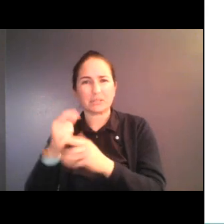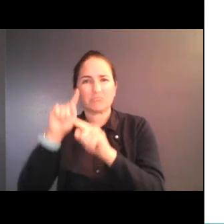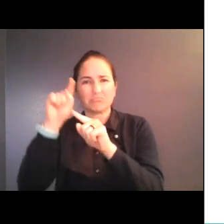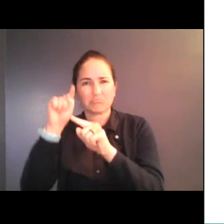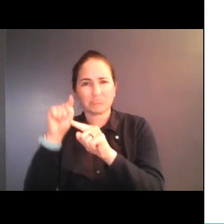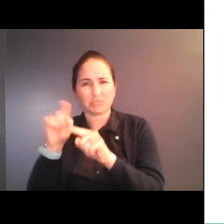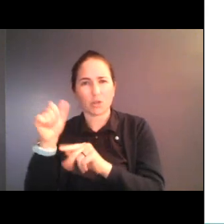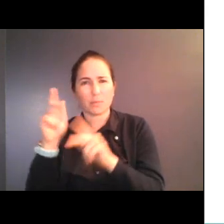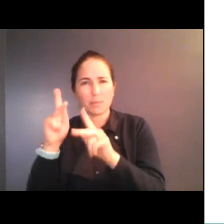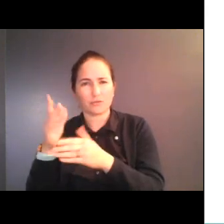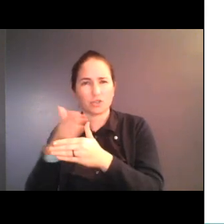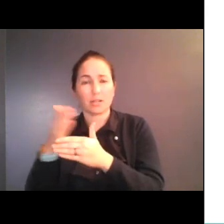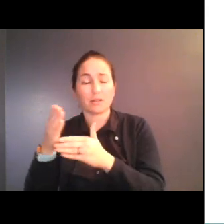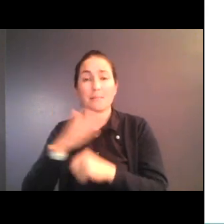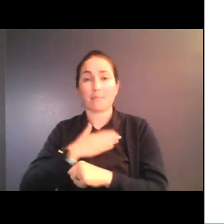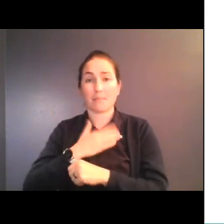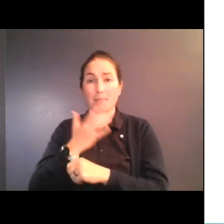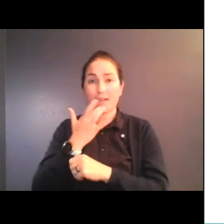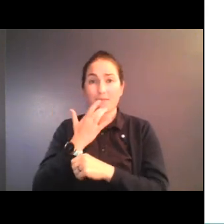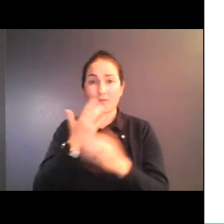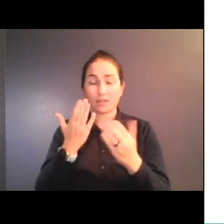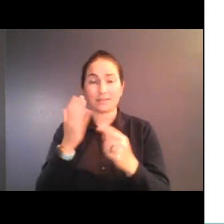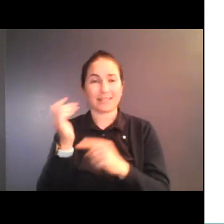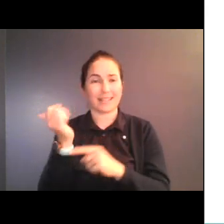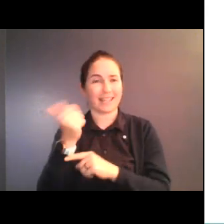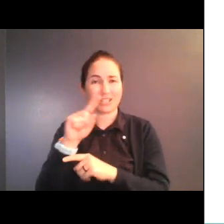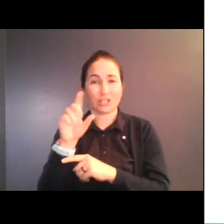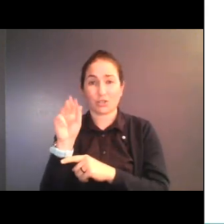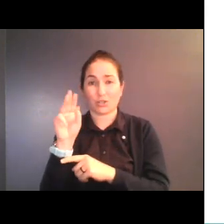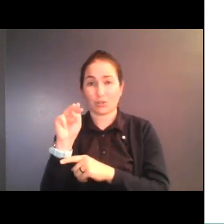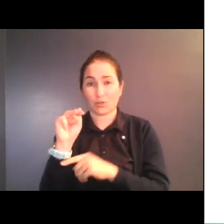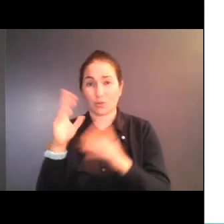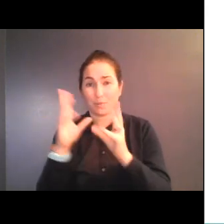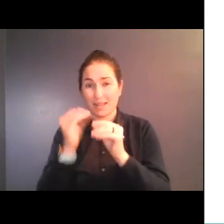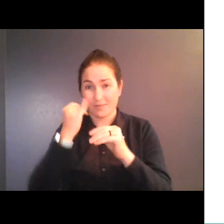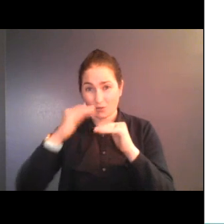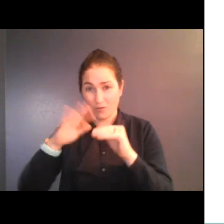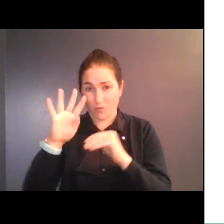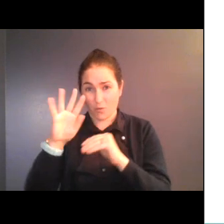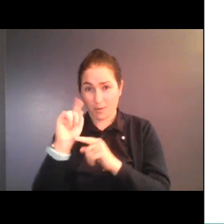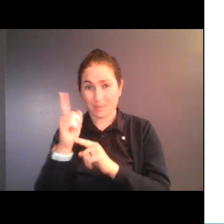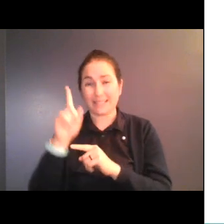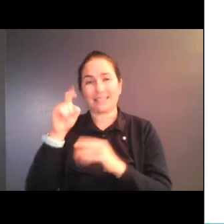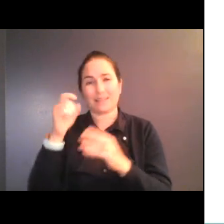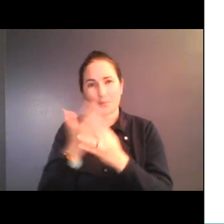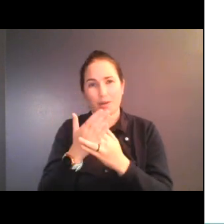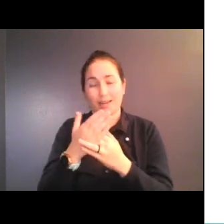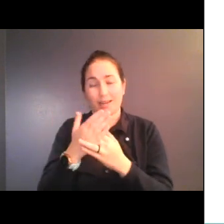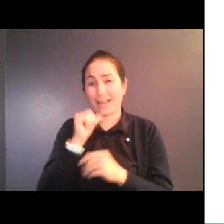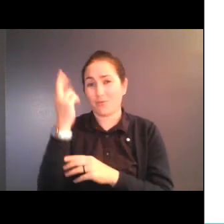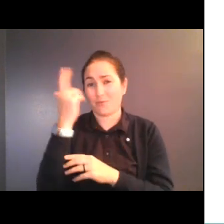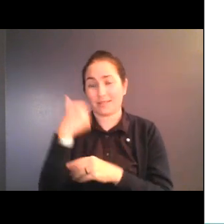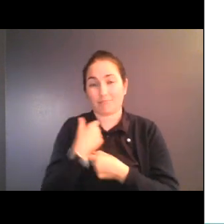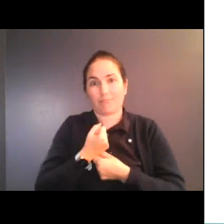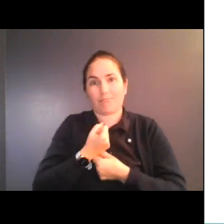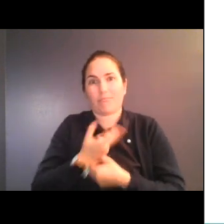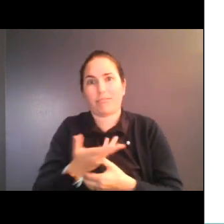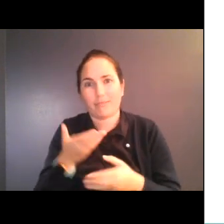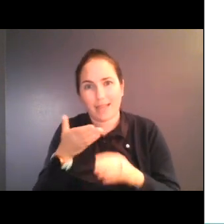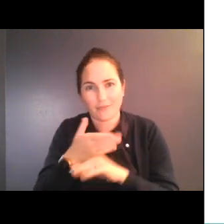My favorite one of these is any Zoom meeting longer than 40 minutes needs a break. I don't even realize how tired I am after I've been on